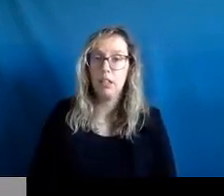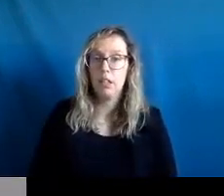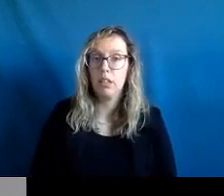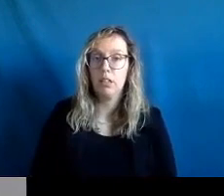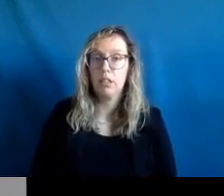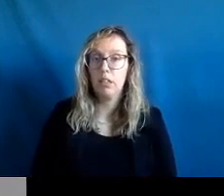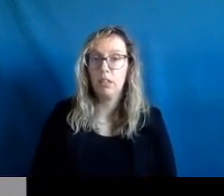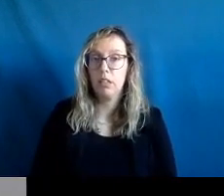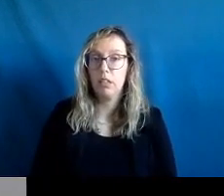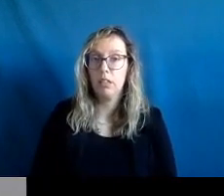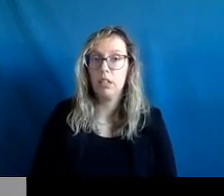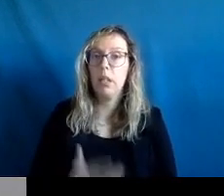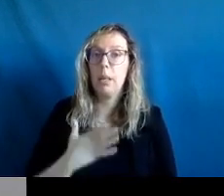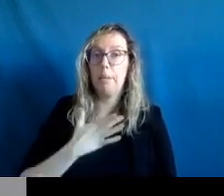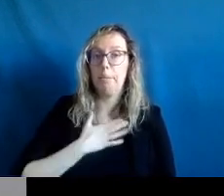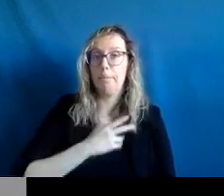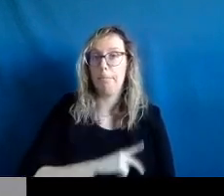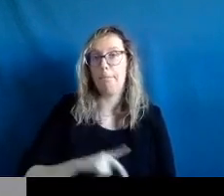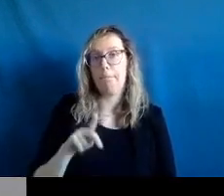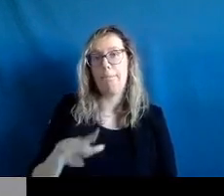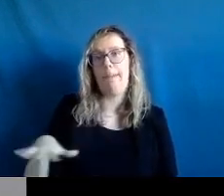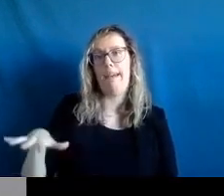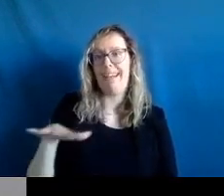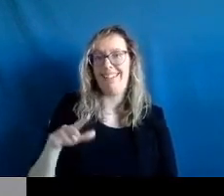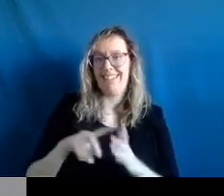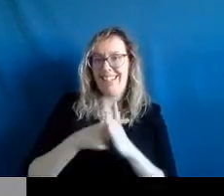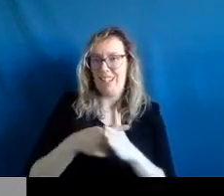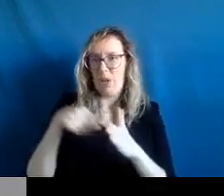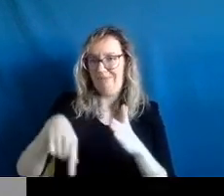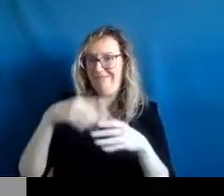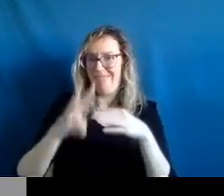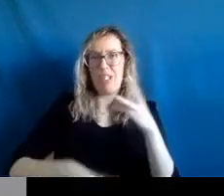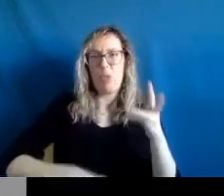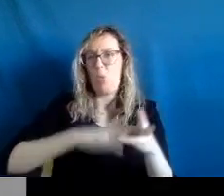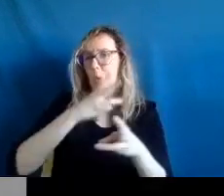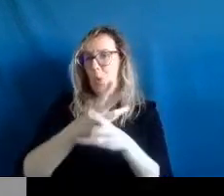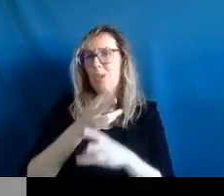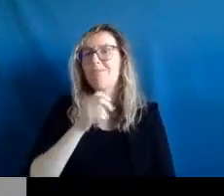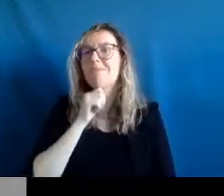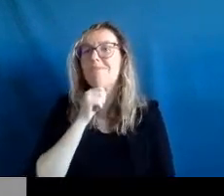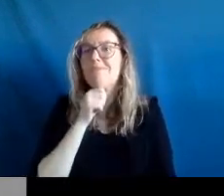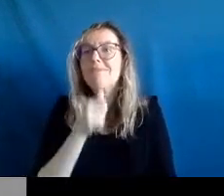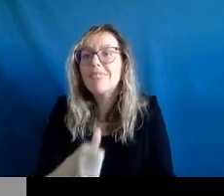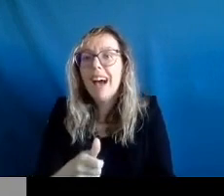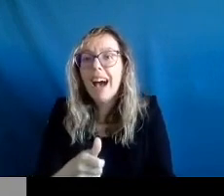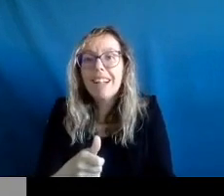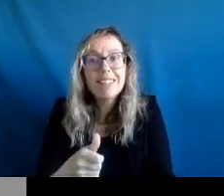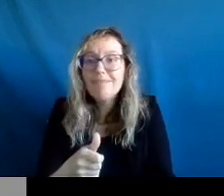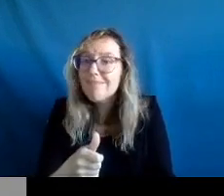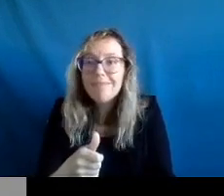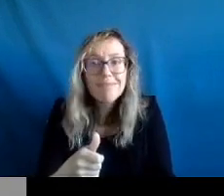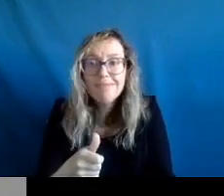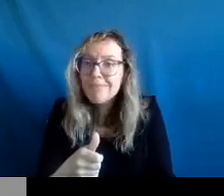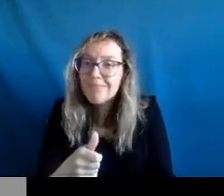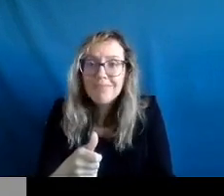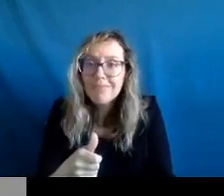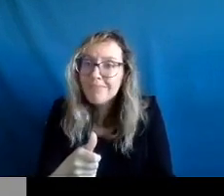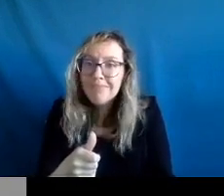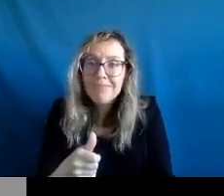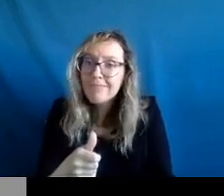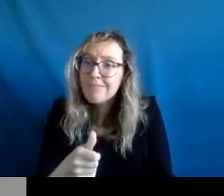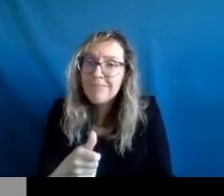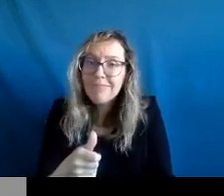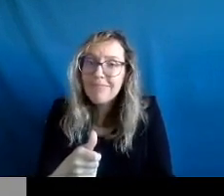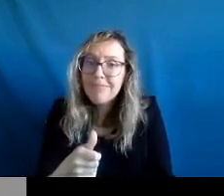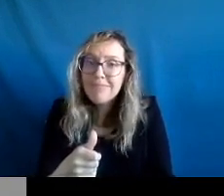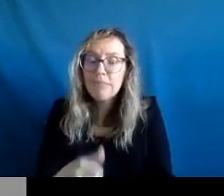"My kingdom doesn't originate from this world. If it did, my guards would fight so that I wouldn't have been arrested by the Jewish